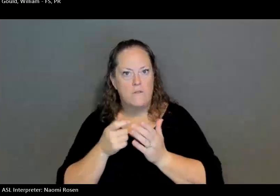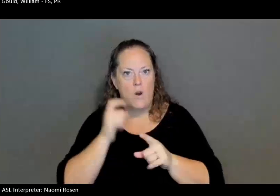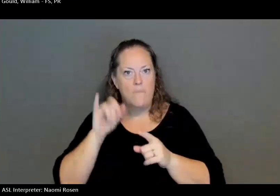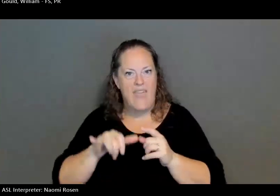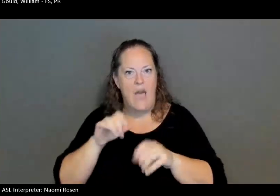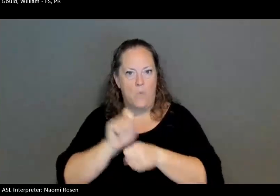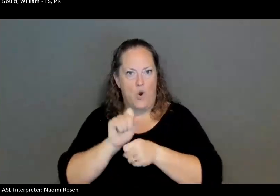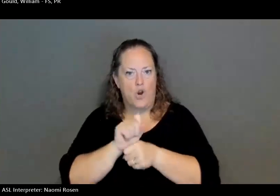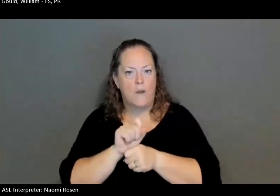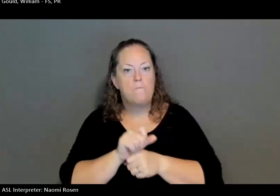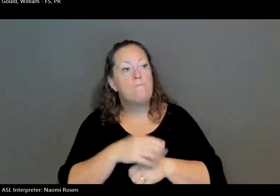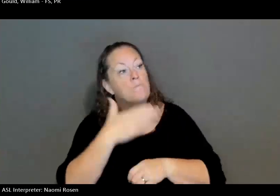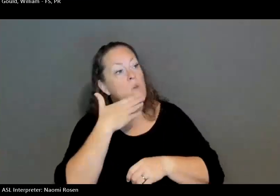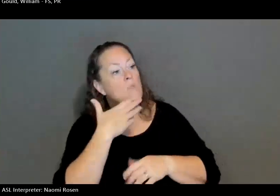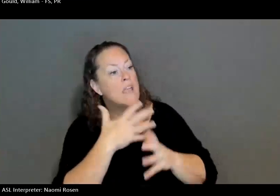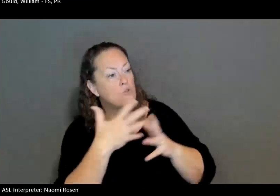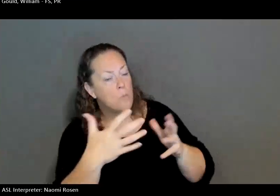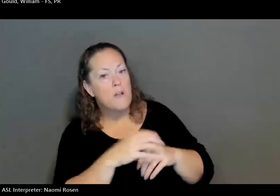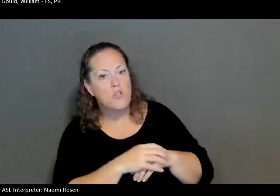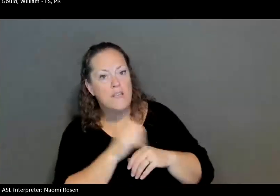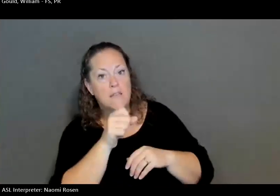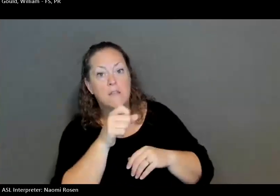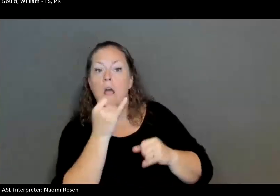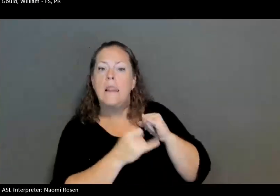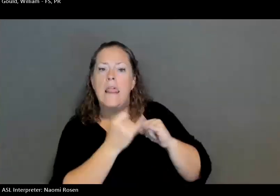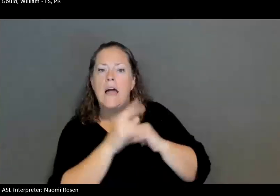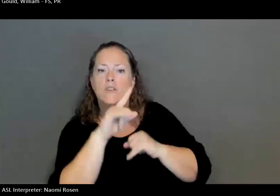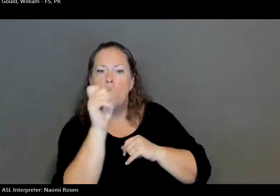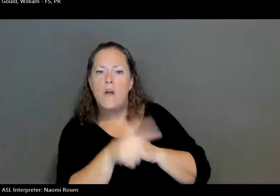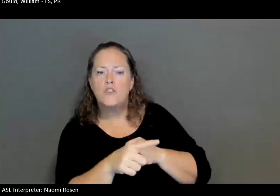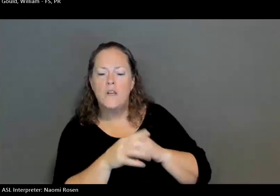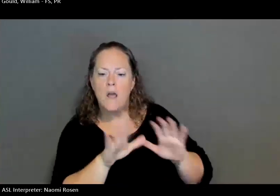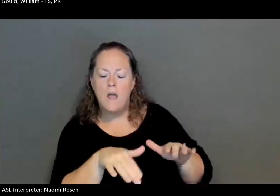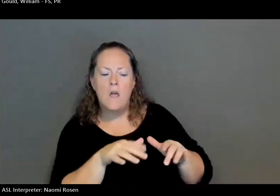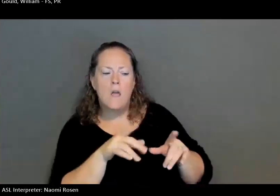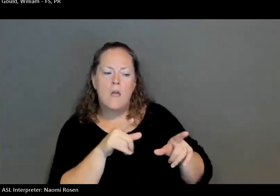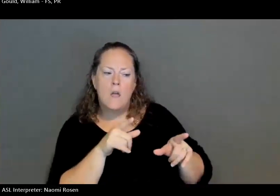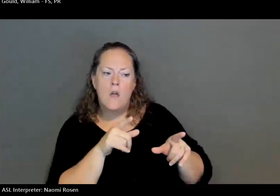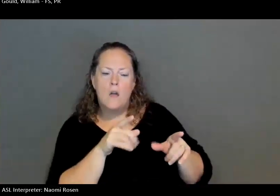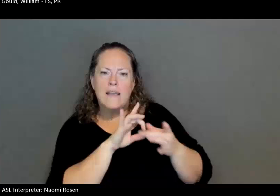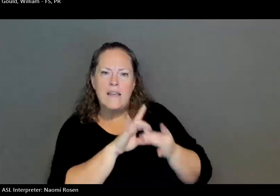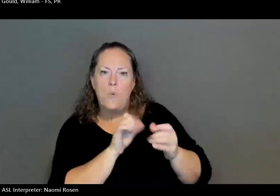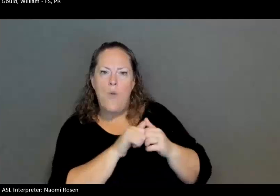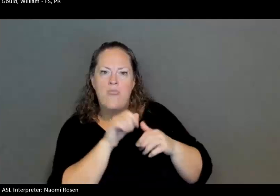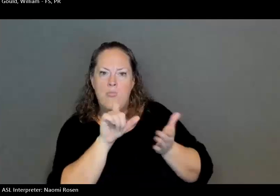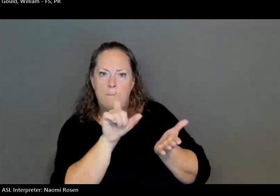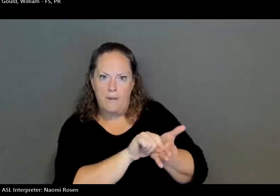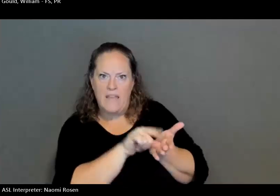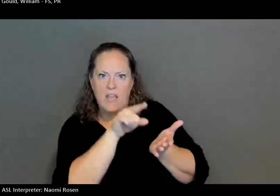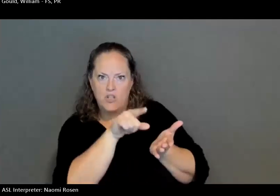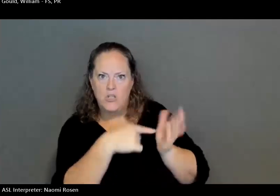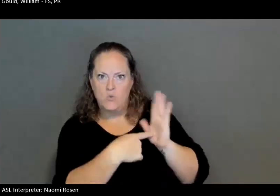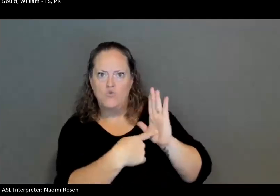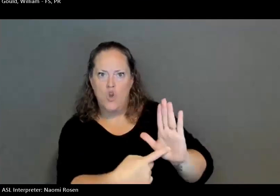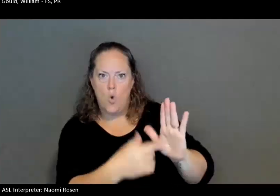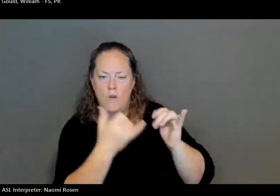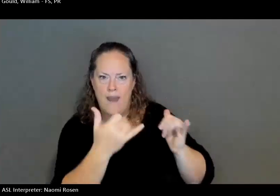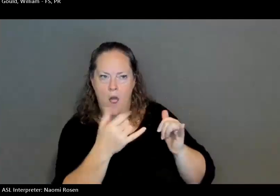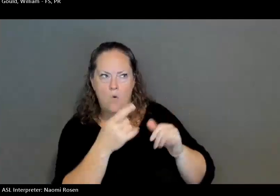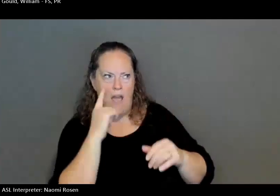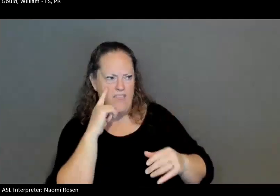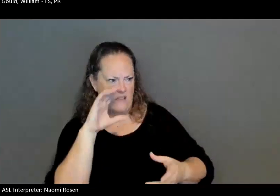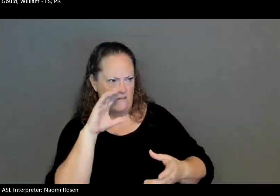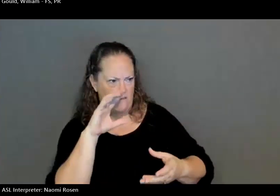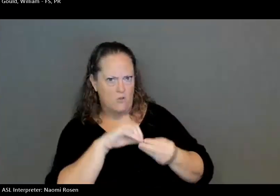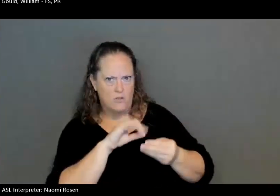you so much, William. And then the final question is, with respect to the publications you've presented, I think it's about 8 of them or so, 8 or 10 of